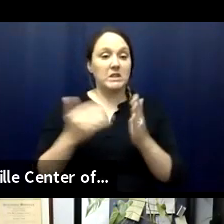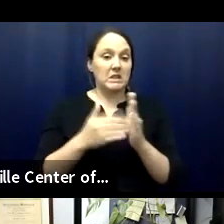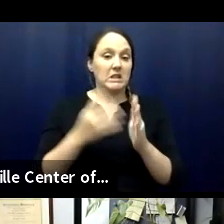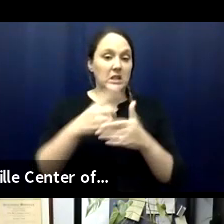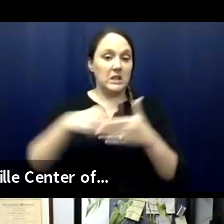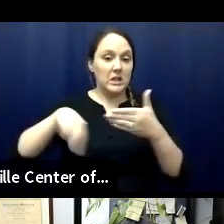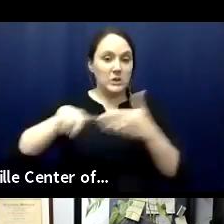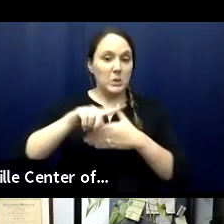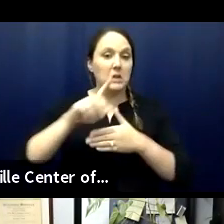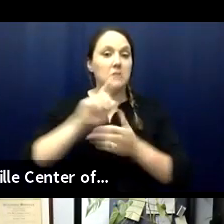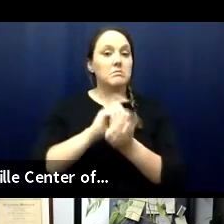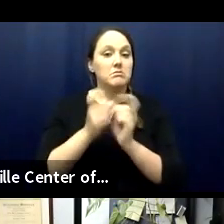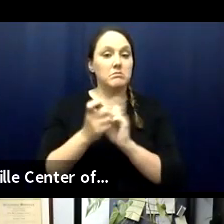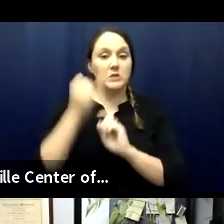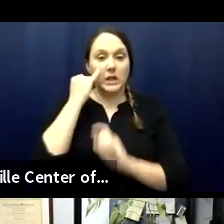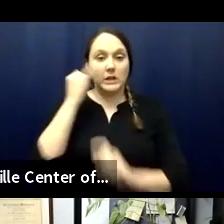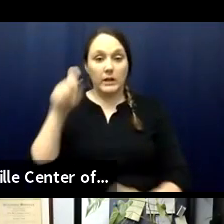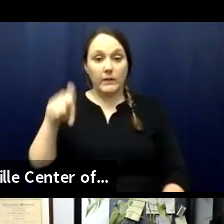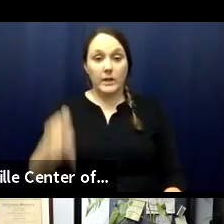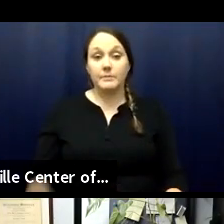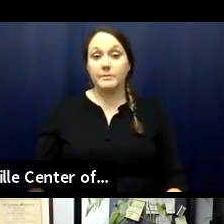to.